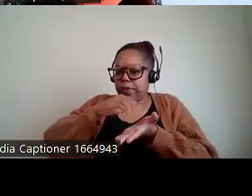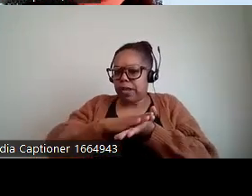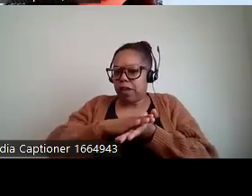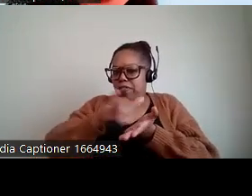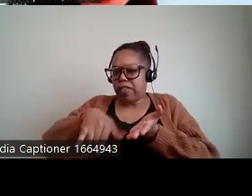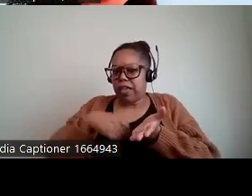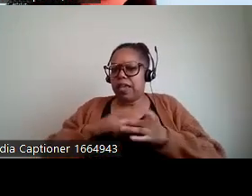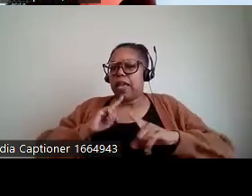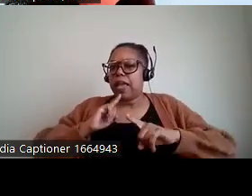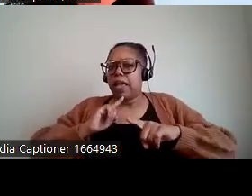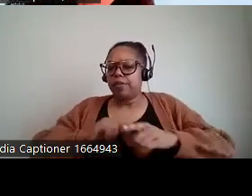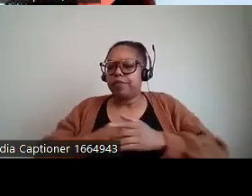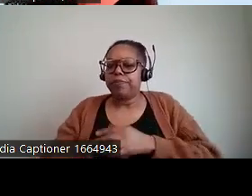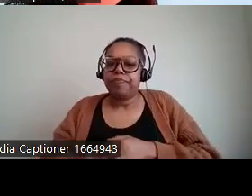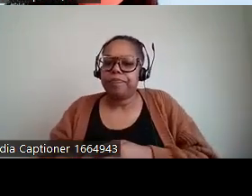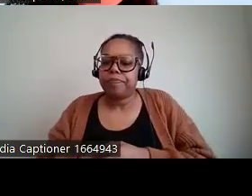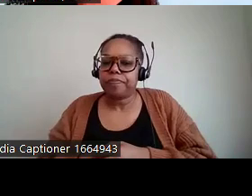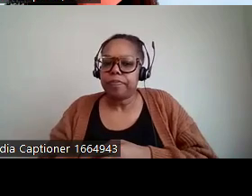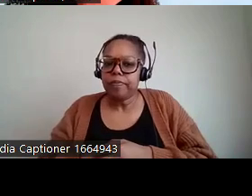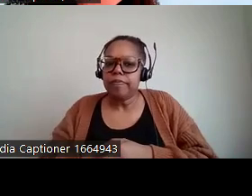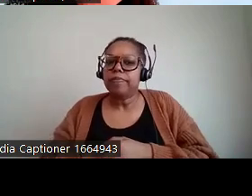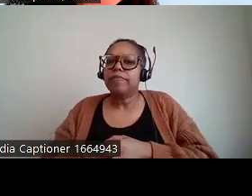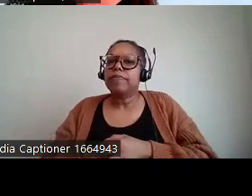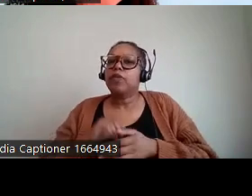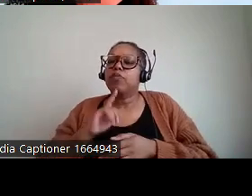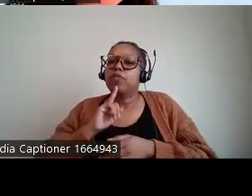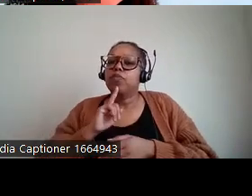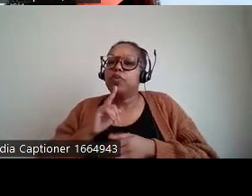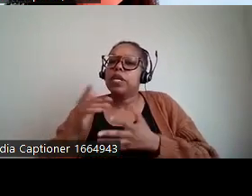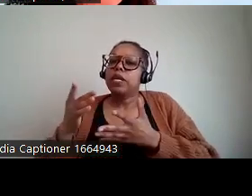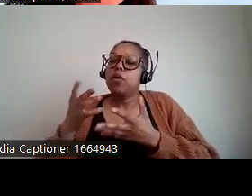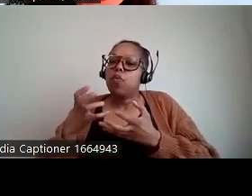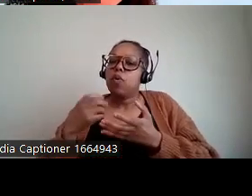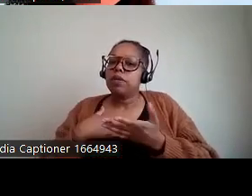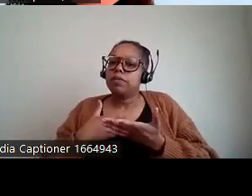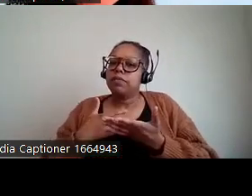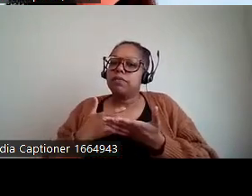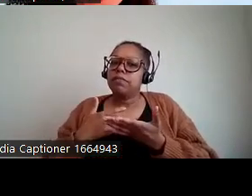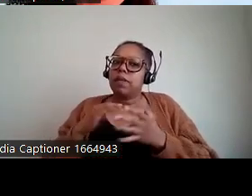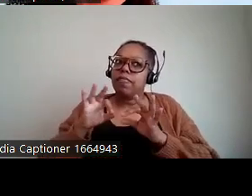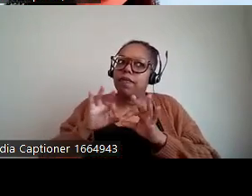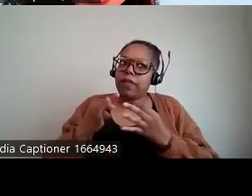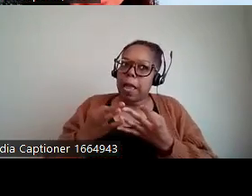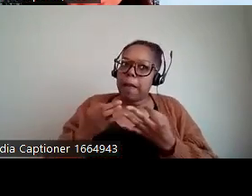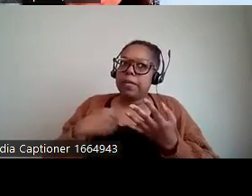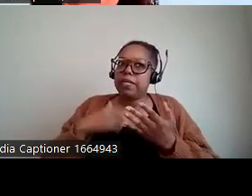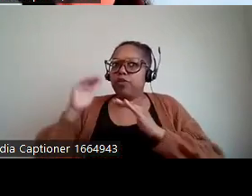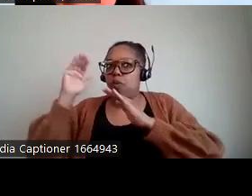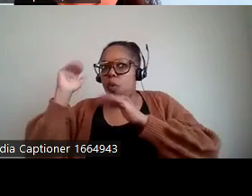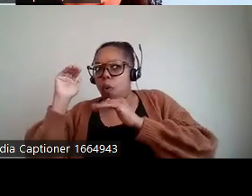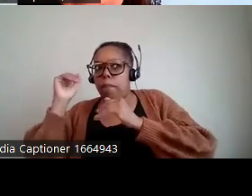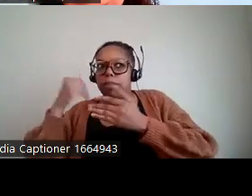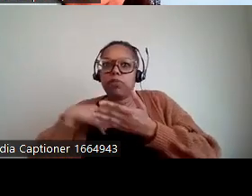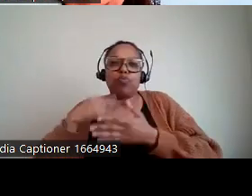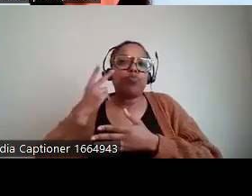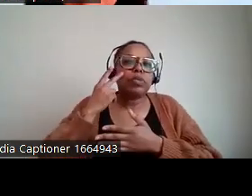So those are really important because we're really trying to pull out, what the family hopes will happen from calling us.